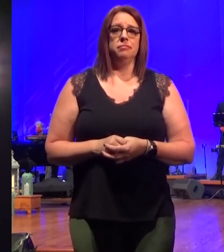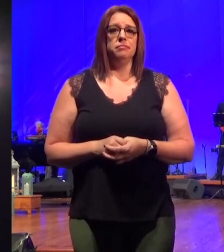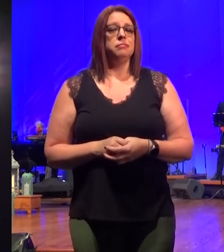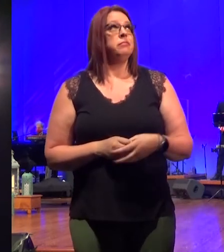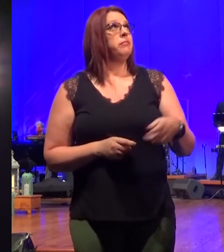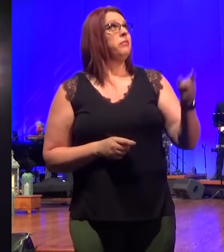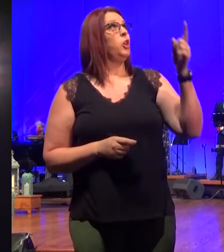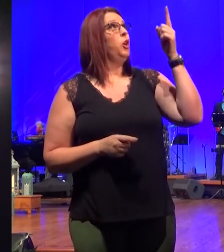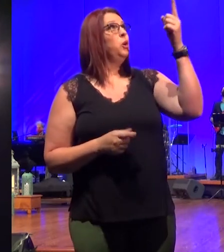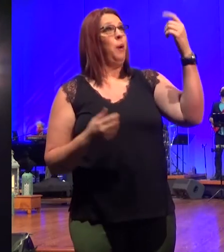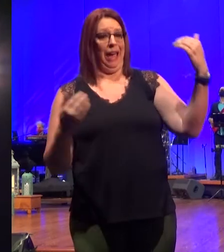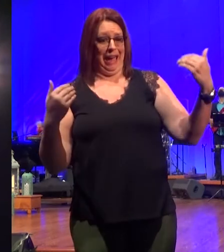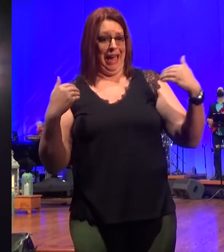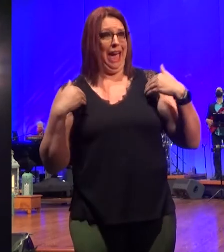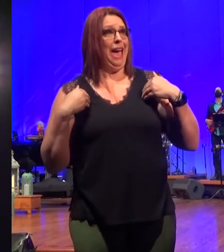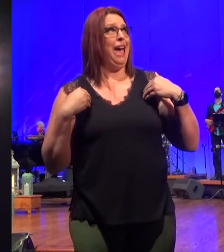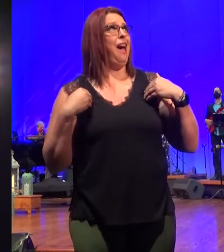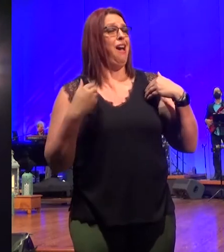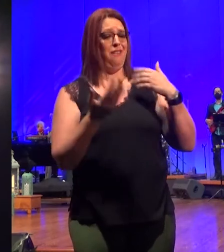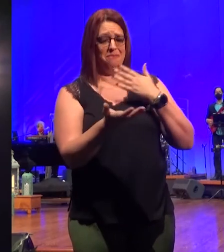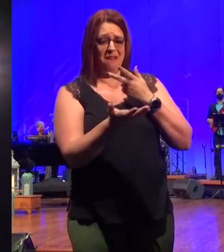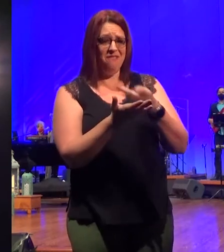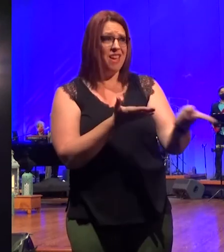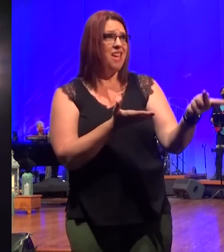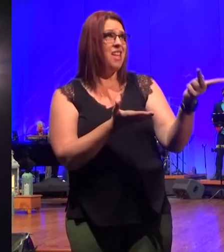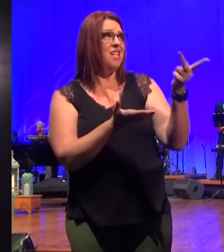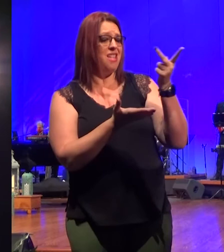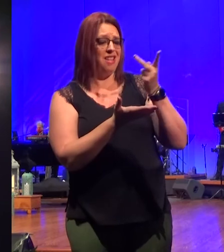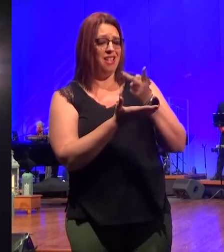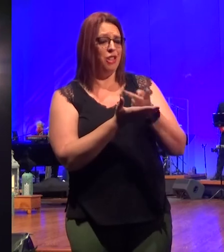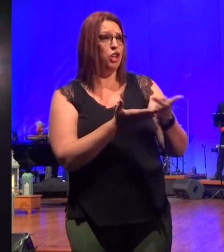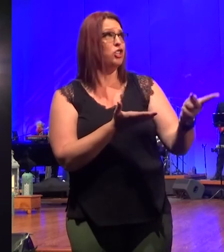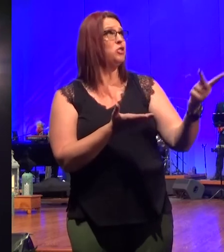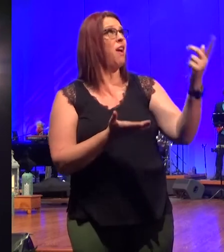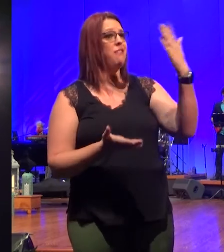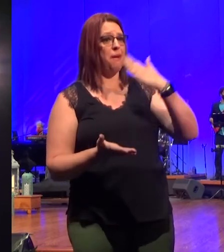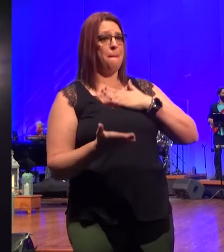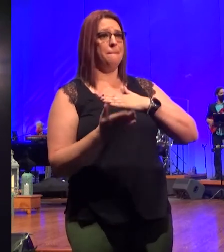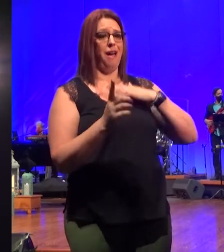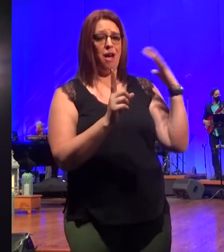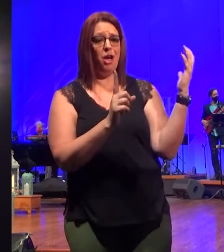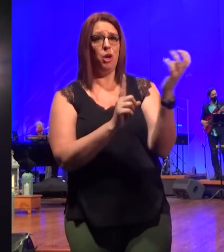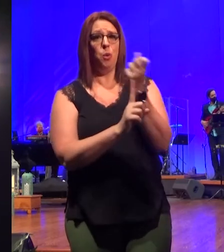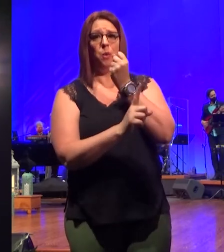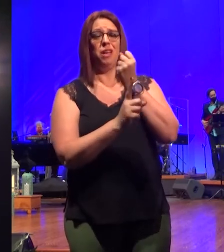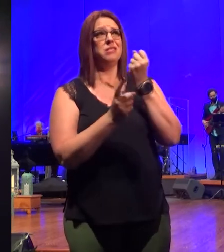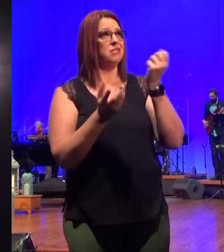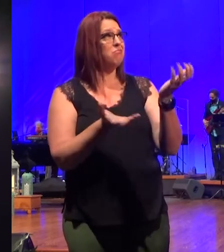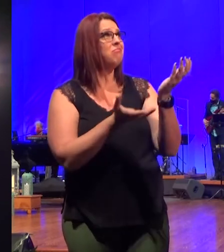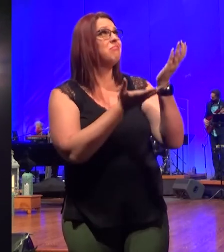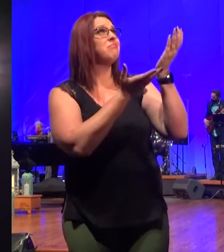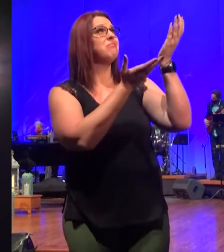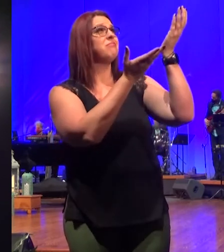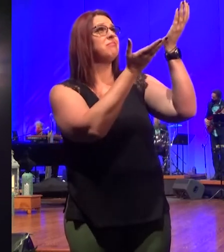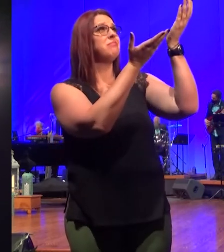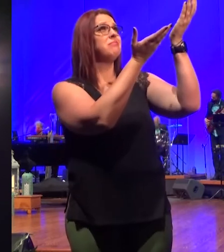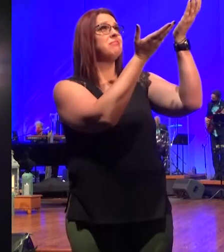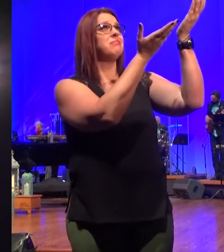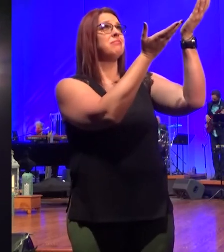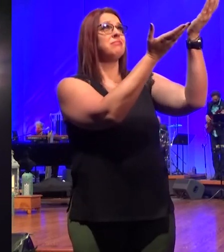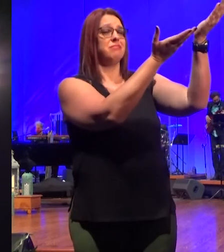You have every failure, God. You have every victory.